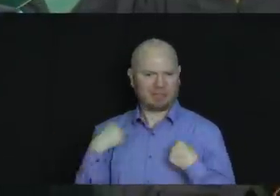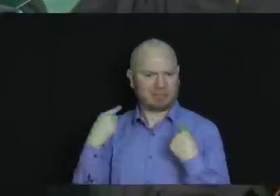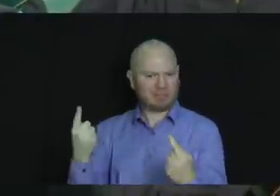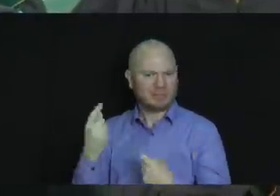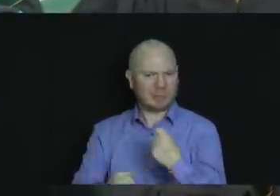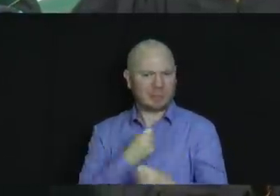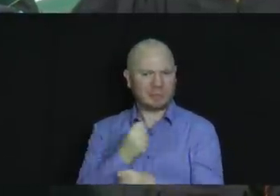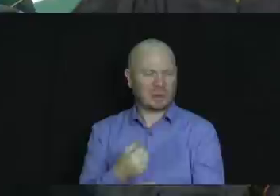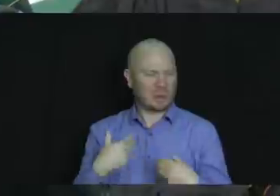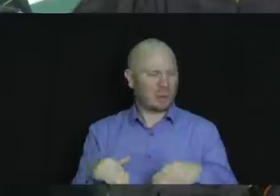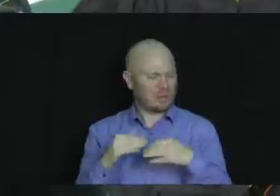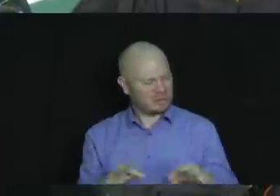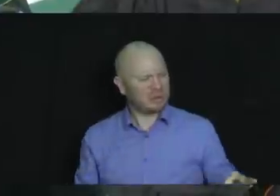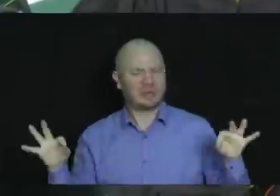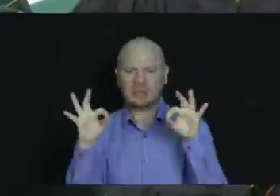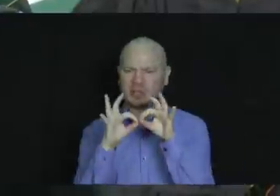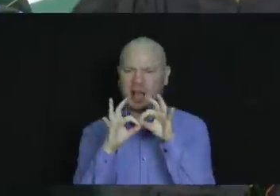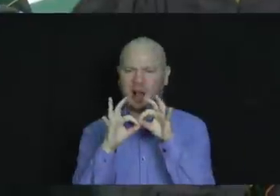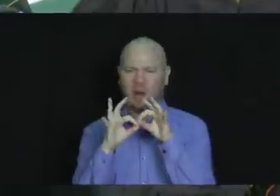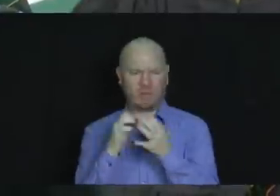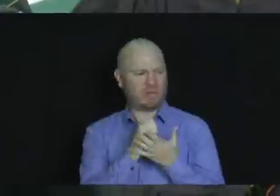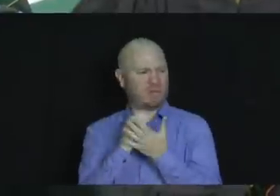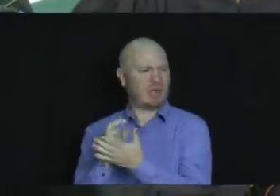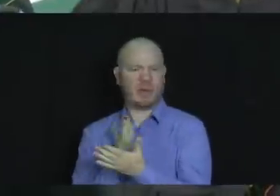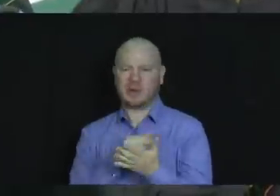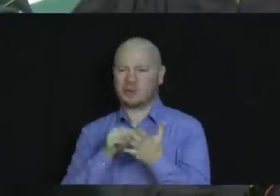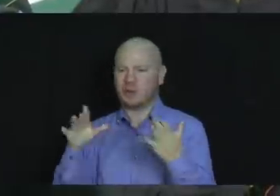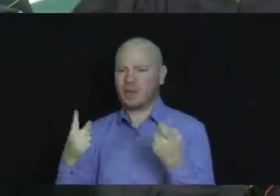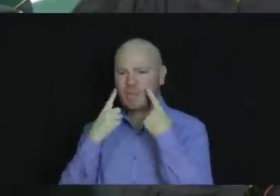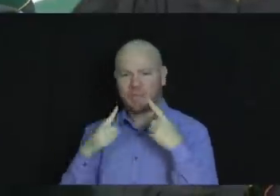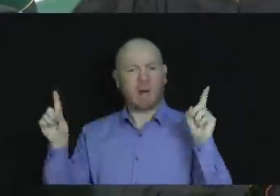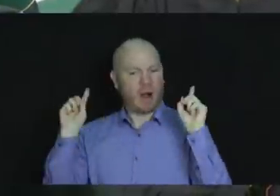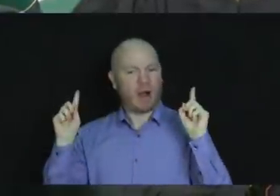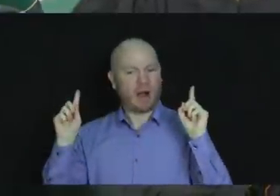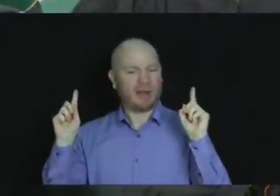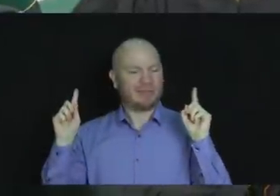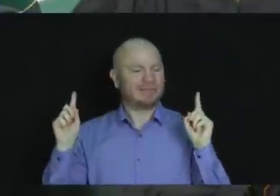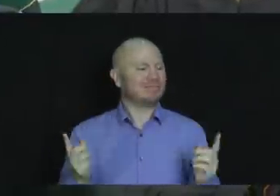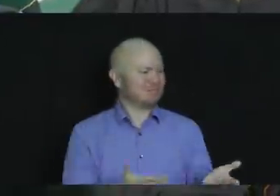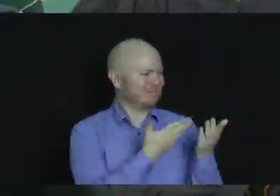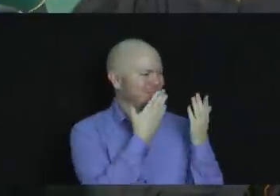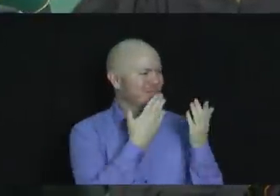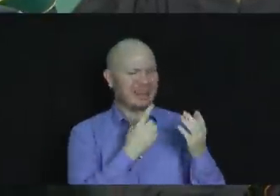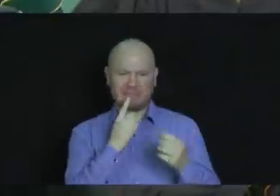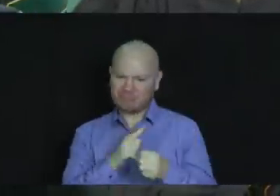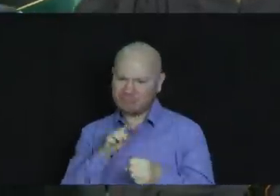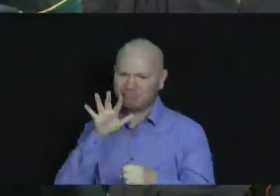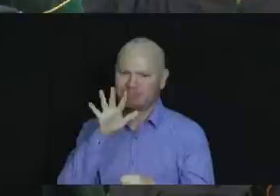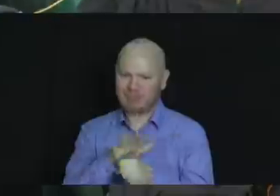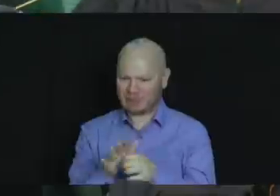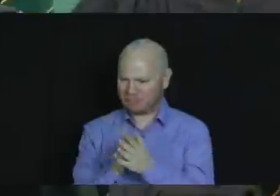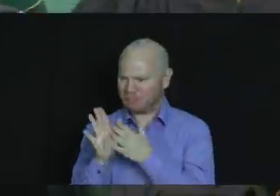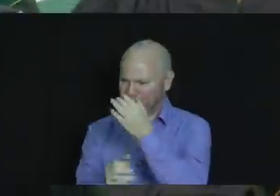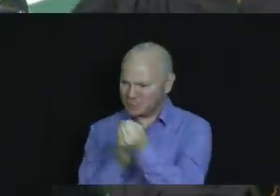the success of our students. We thank you for your commitment to our graduates.